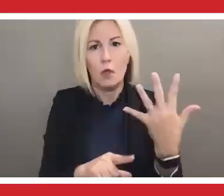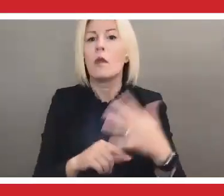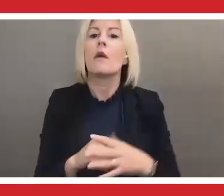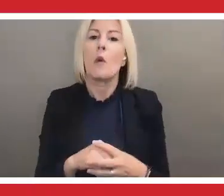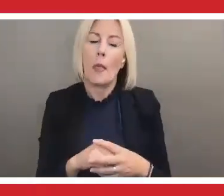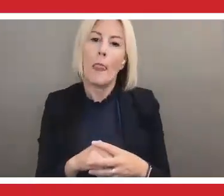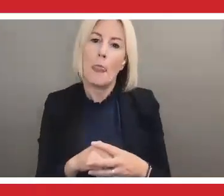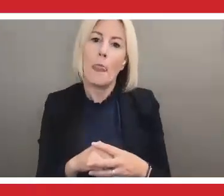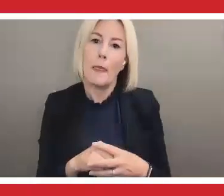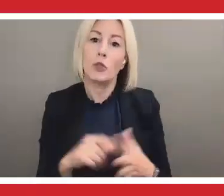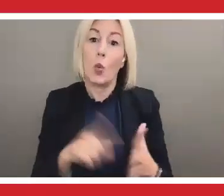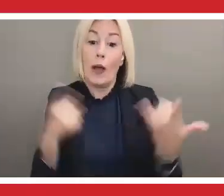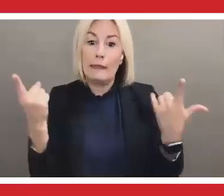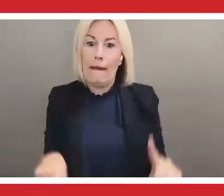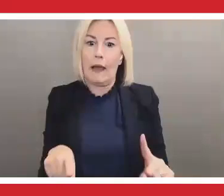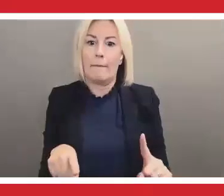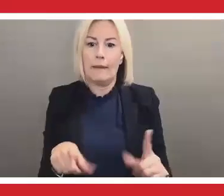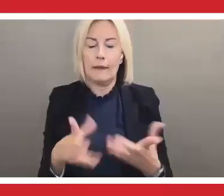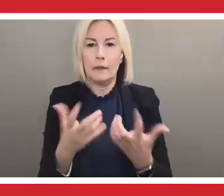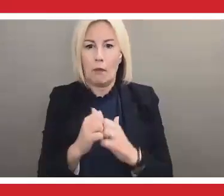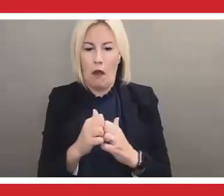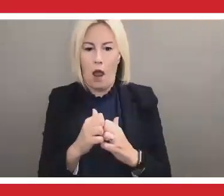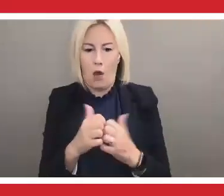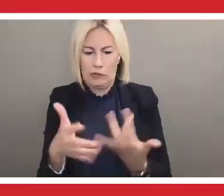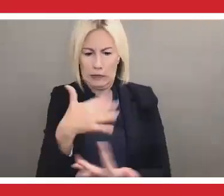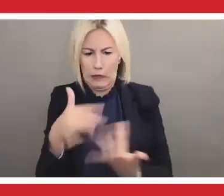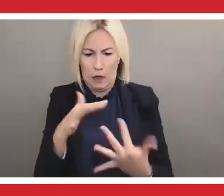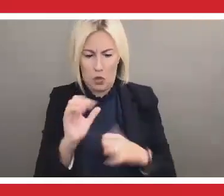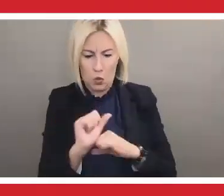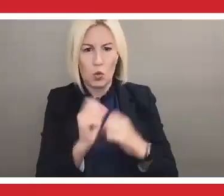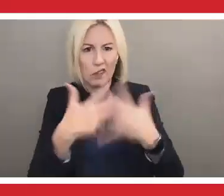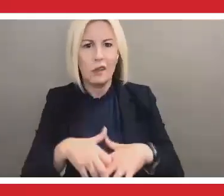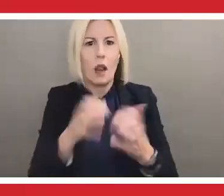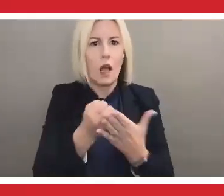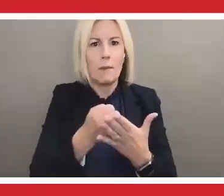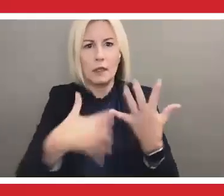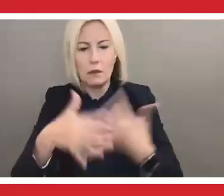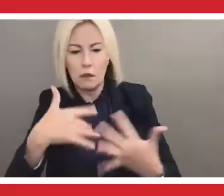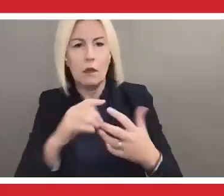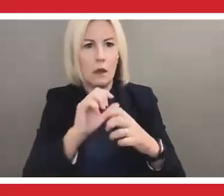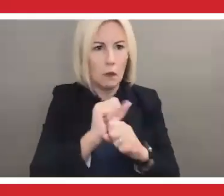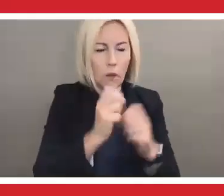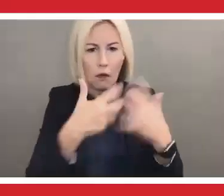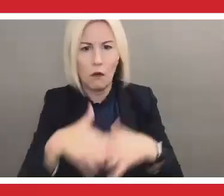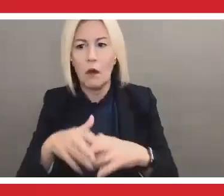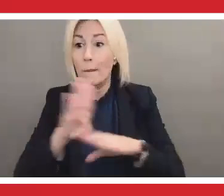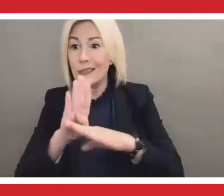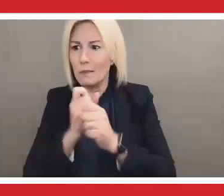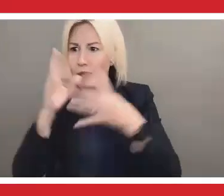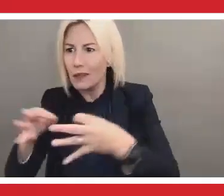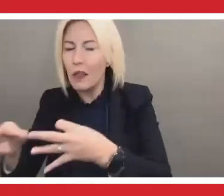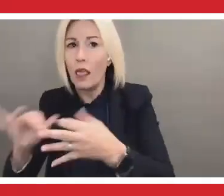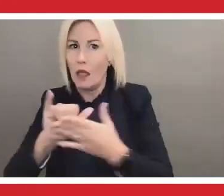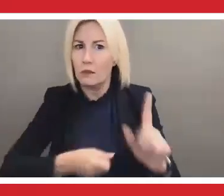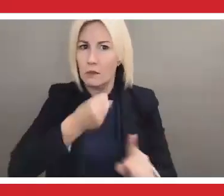is happening to the way in which society works, the way in which economies work, the way in which businesses make decisions. So that impact is the second area of